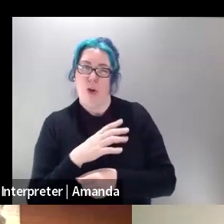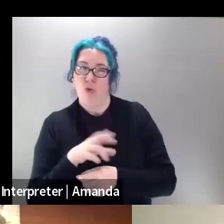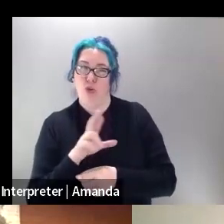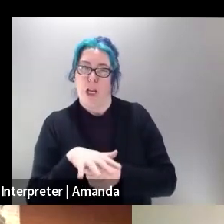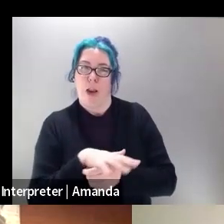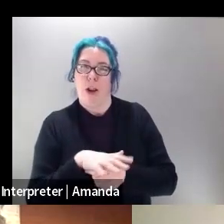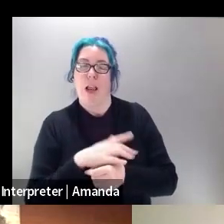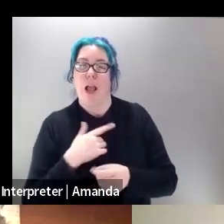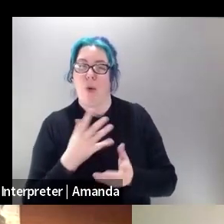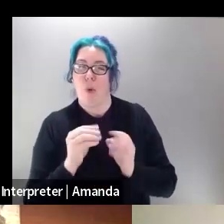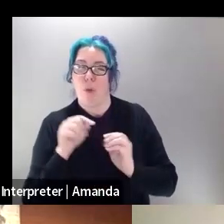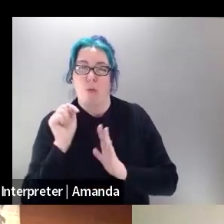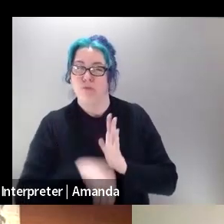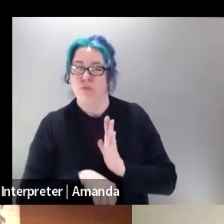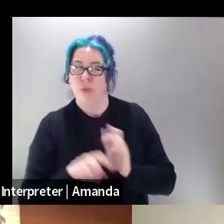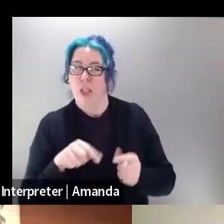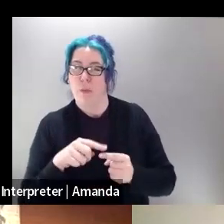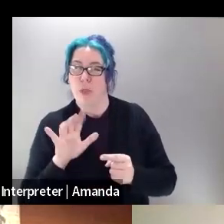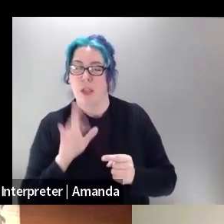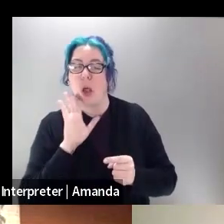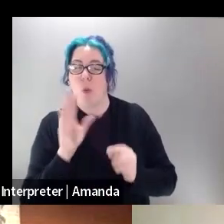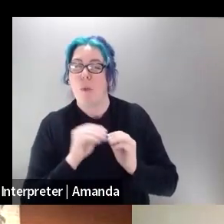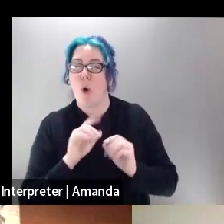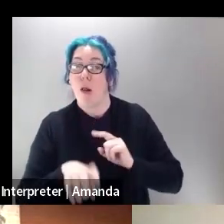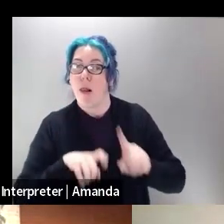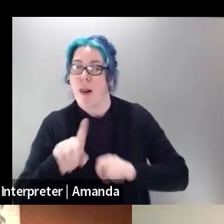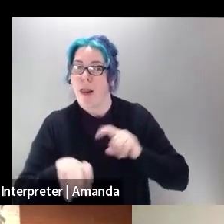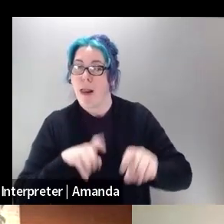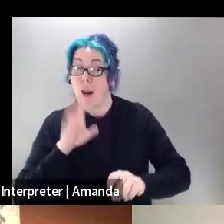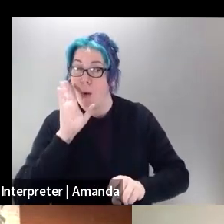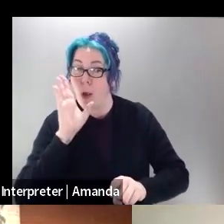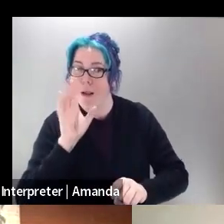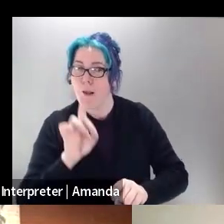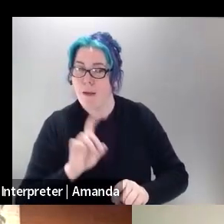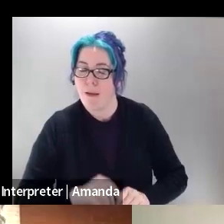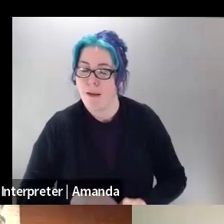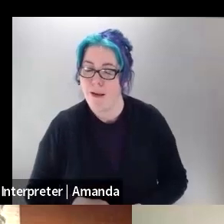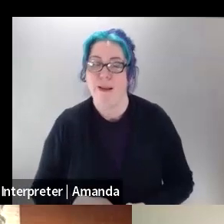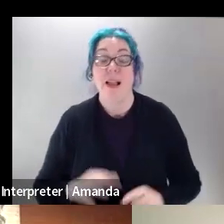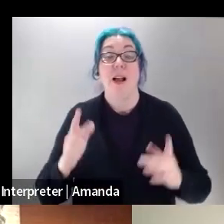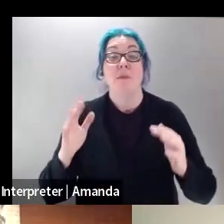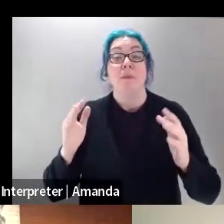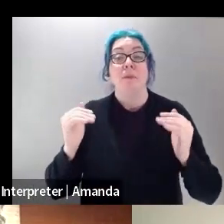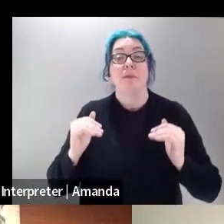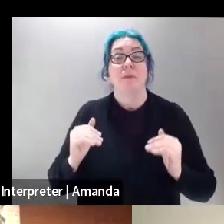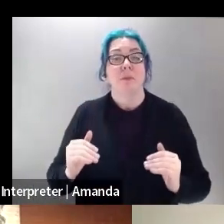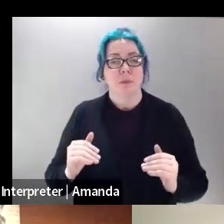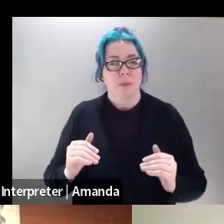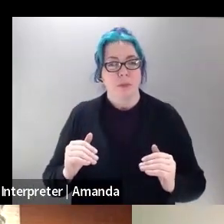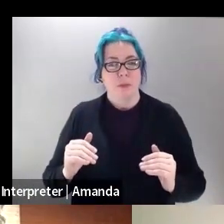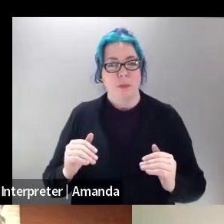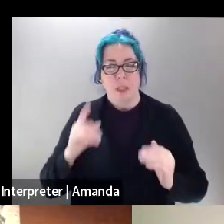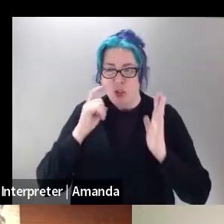written notes, so I'm coming back to you. As we move forward, I'm just noticing Sue Huff writing